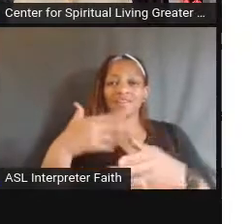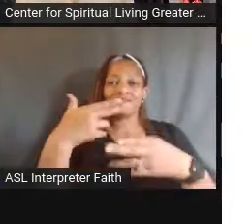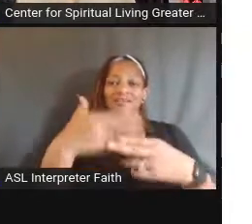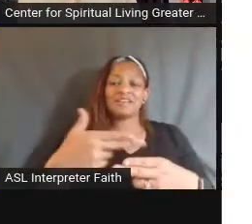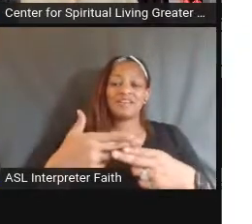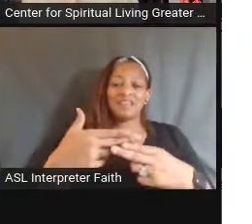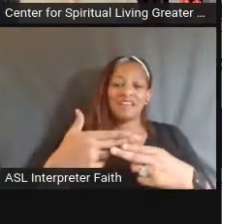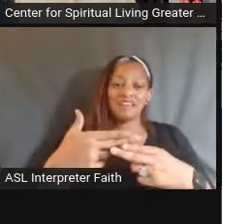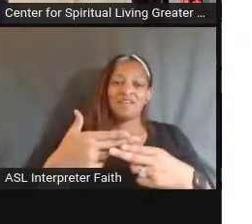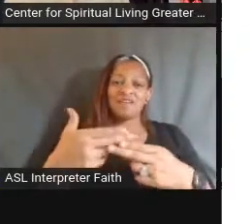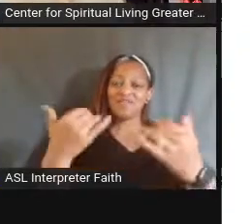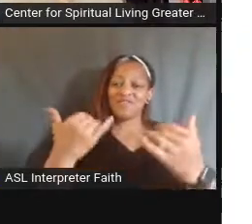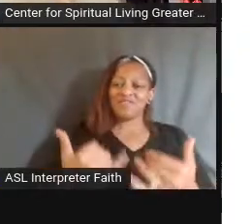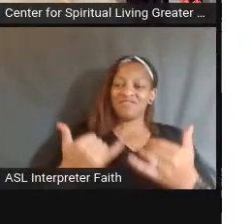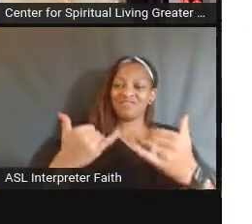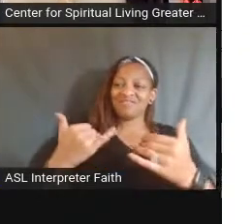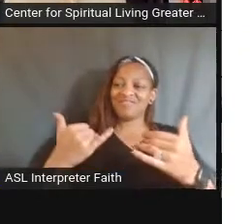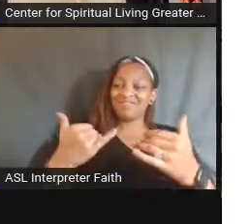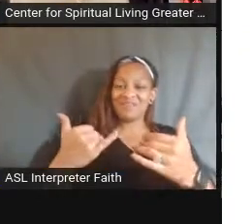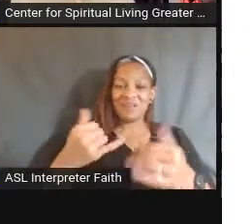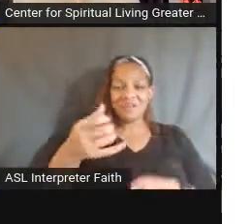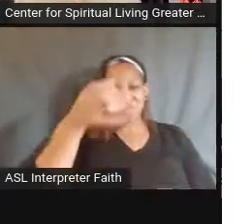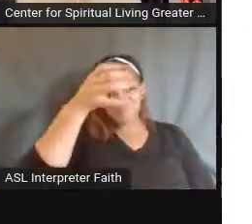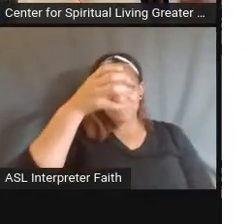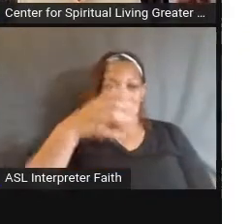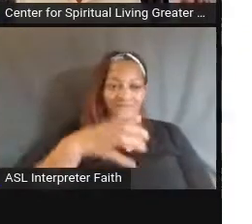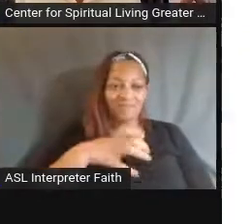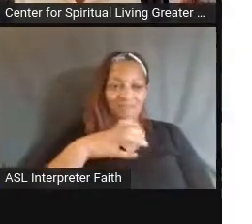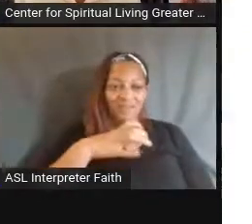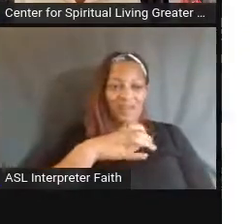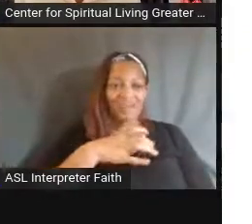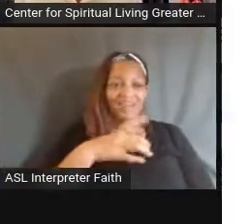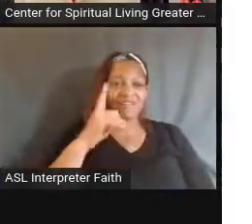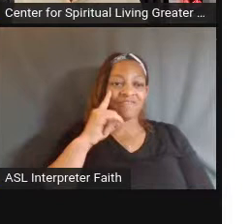man and visionary new thought,